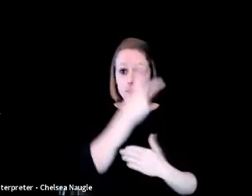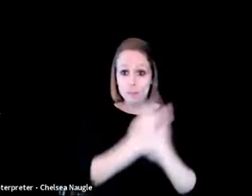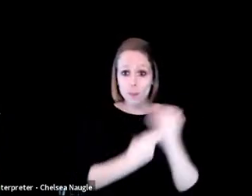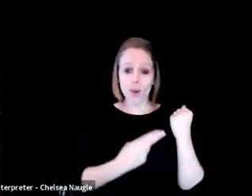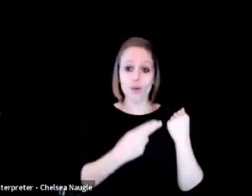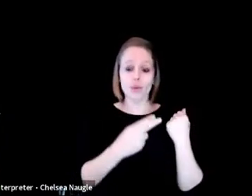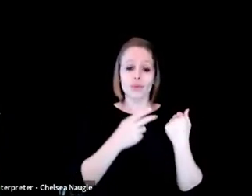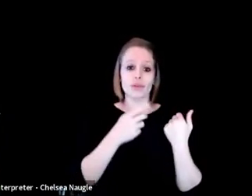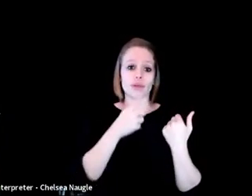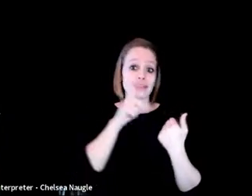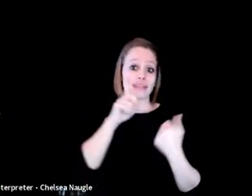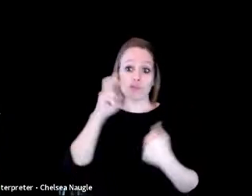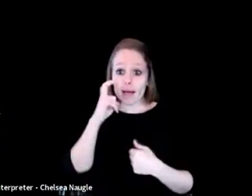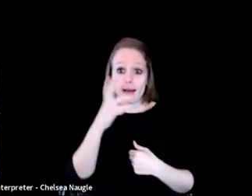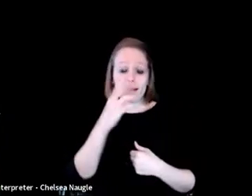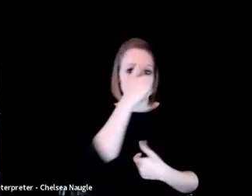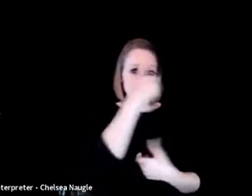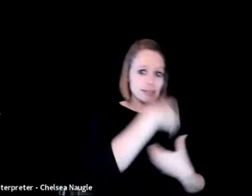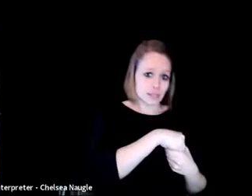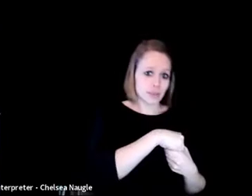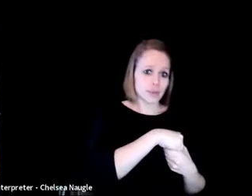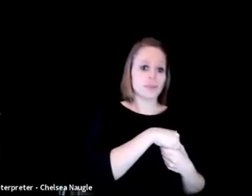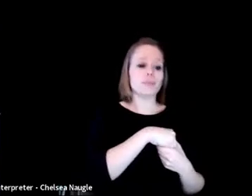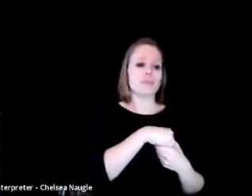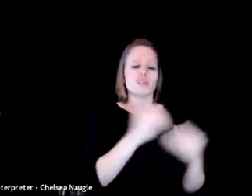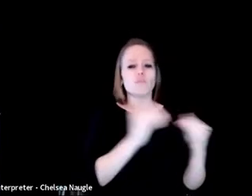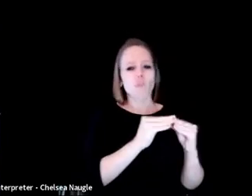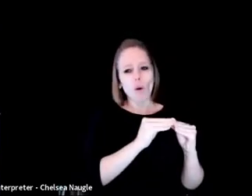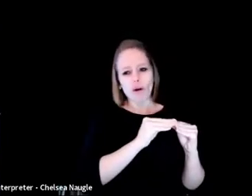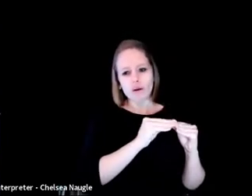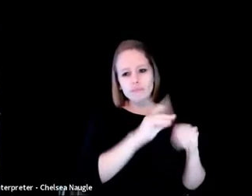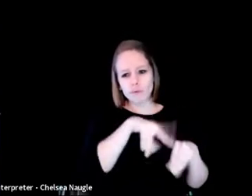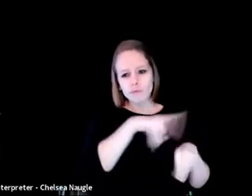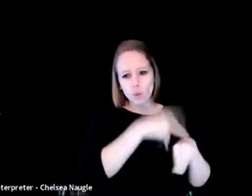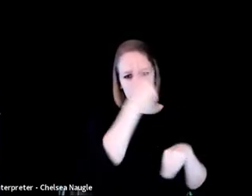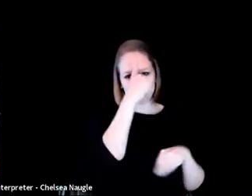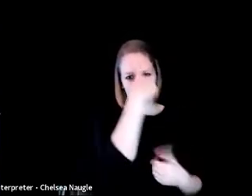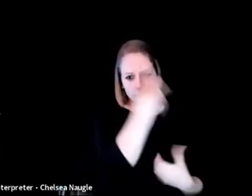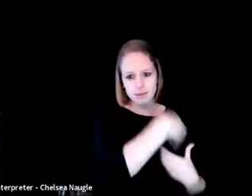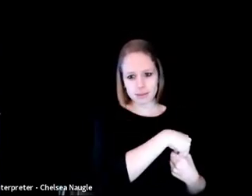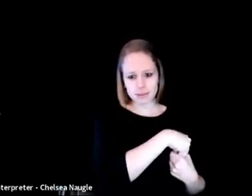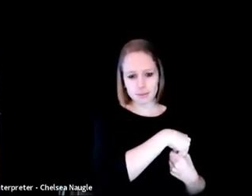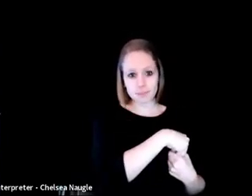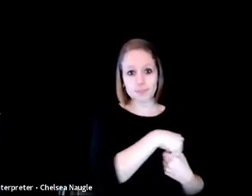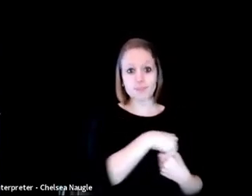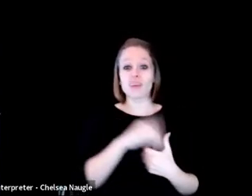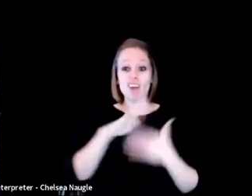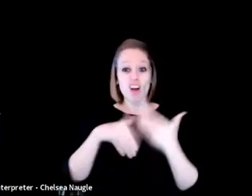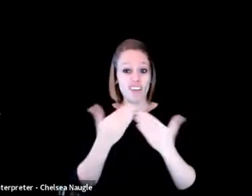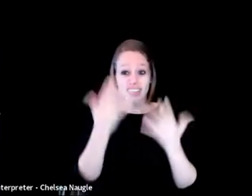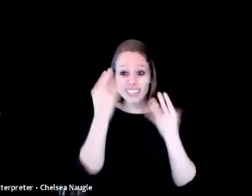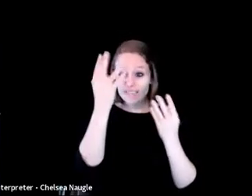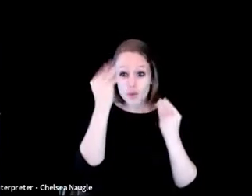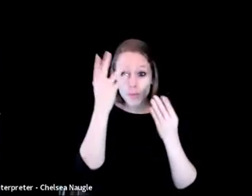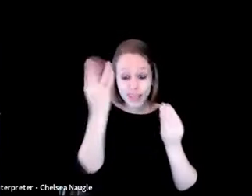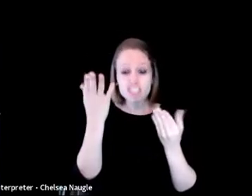There's more research that's been done in the area of autism. These are all in your resource packet. Don't worry about this slide, but I'm just letting you know